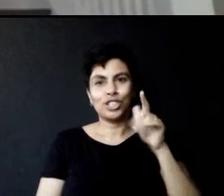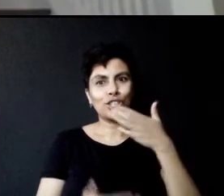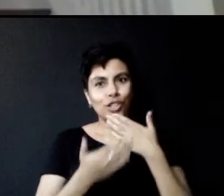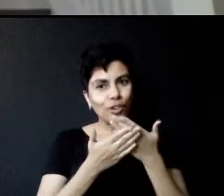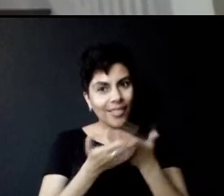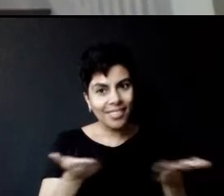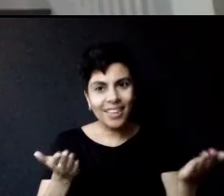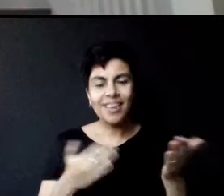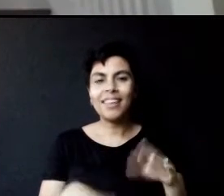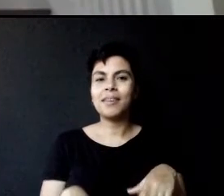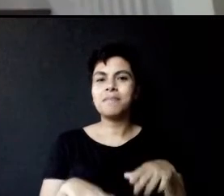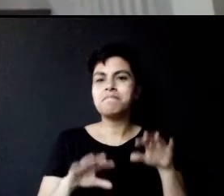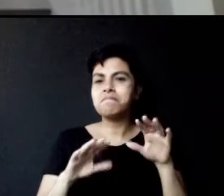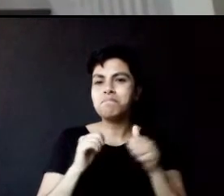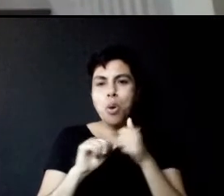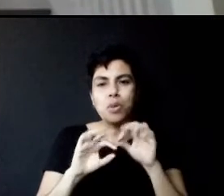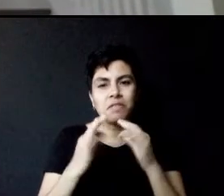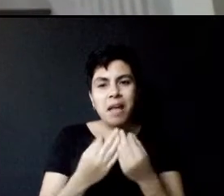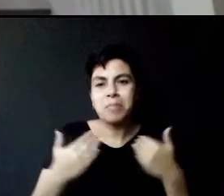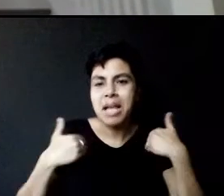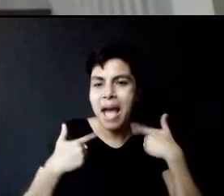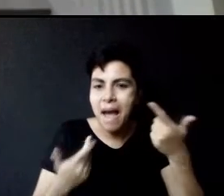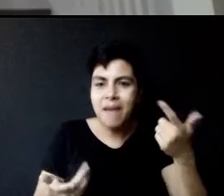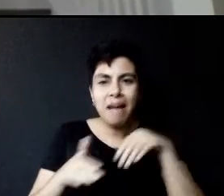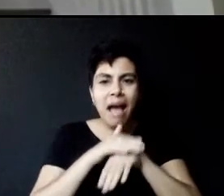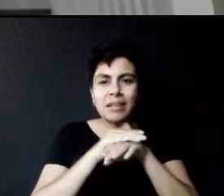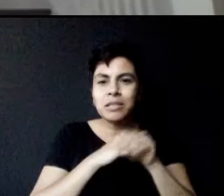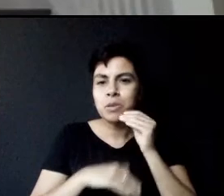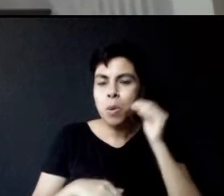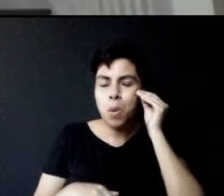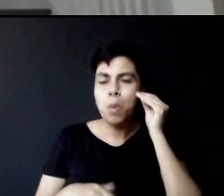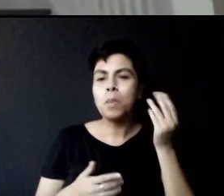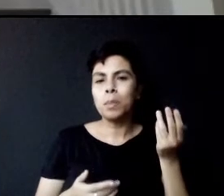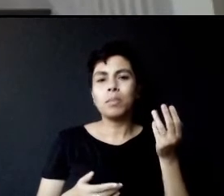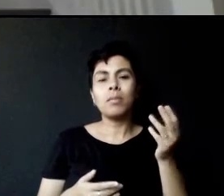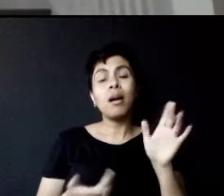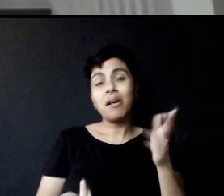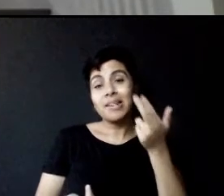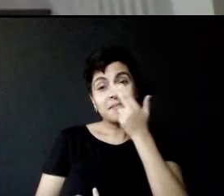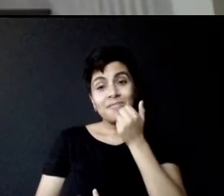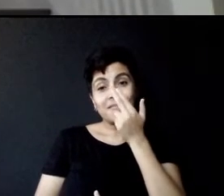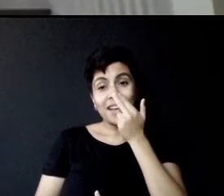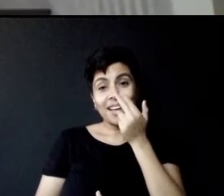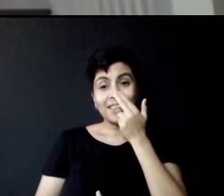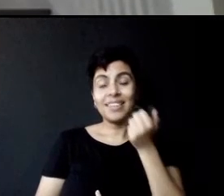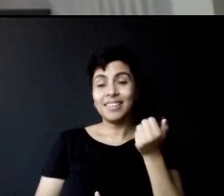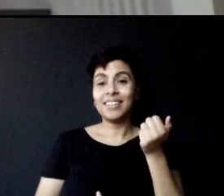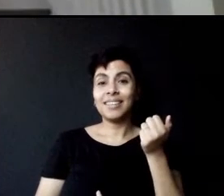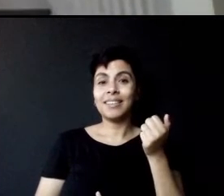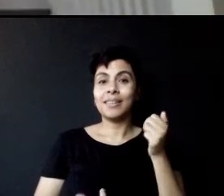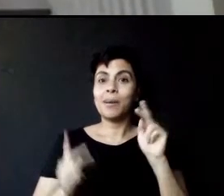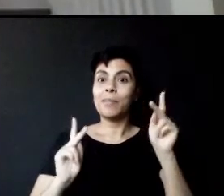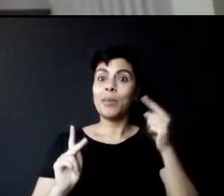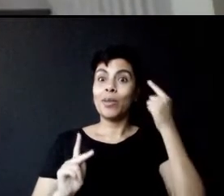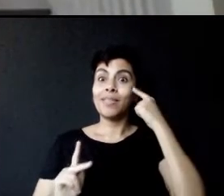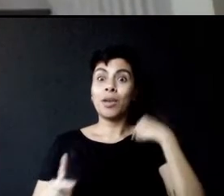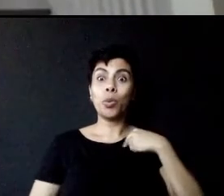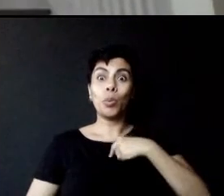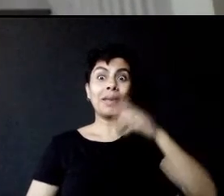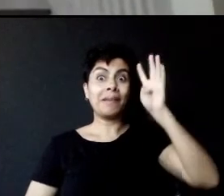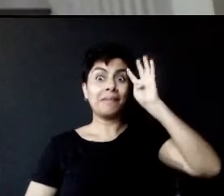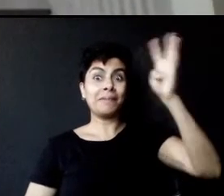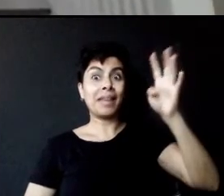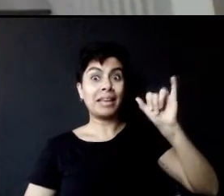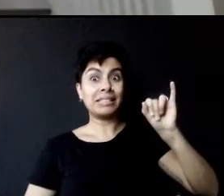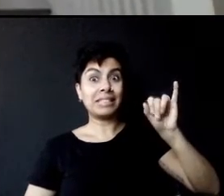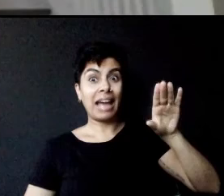good thing, and most families also have it at home too. And it's kind of funny that a lot of people think we